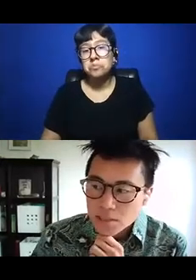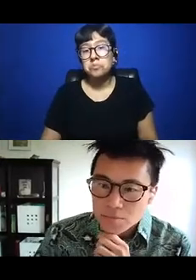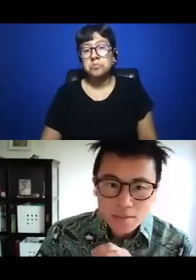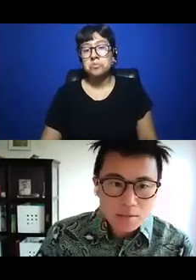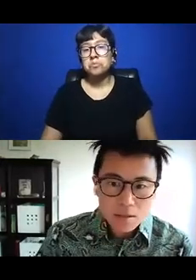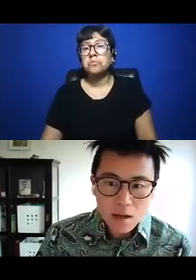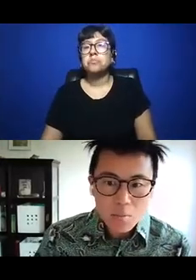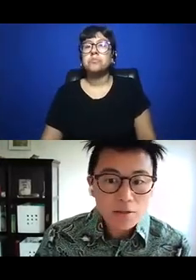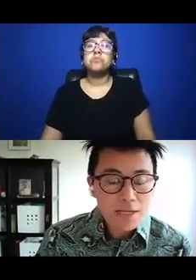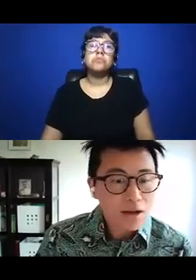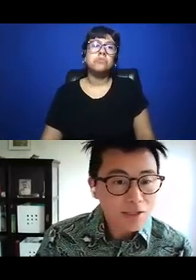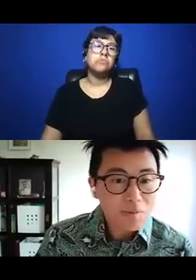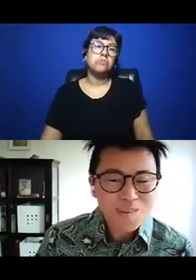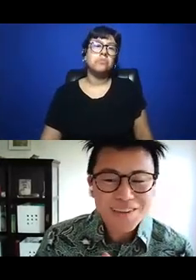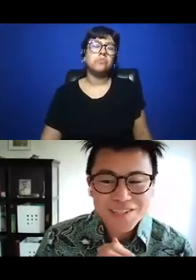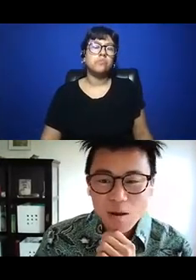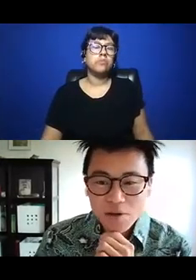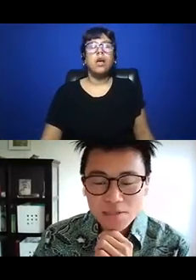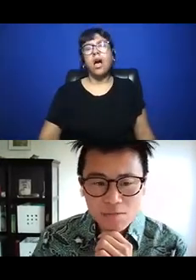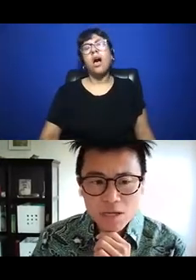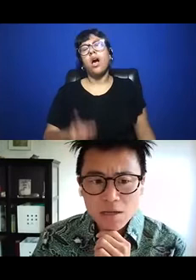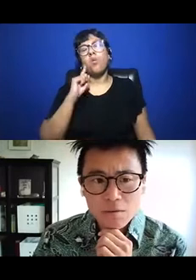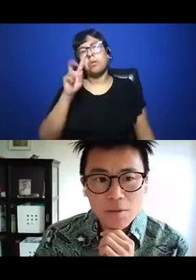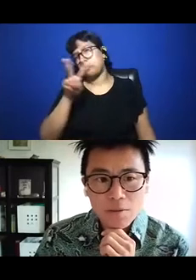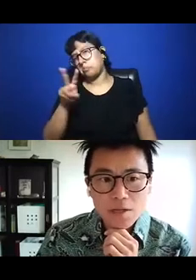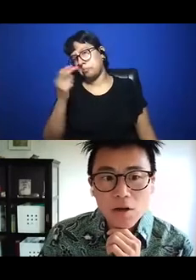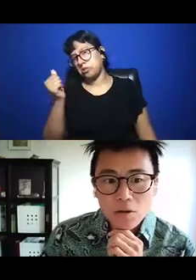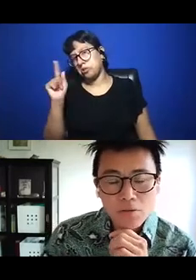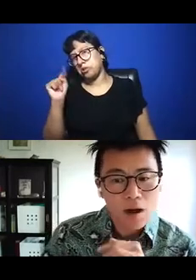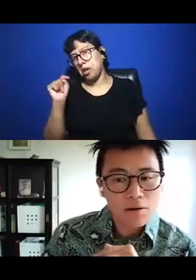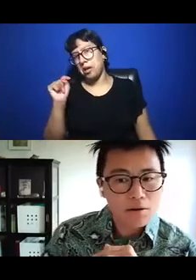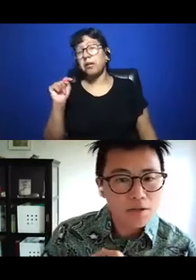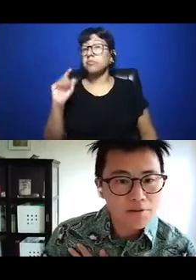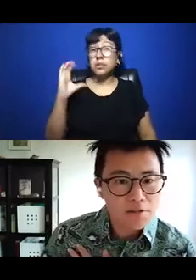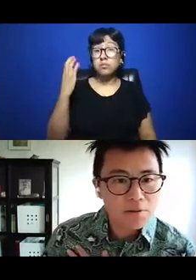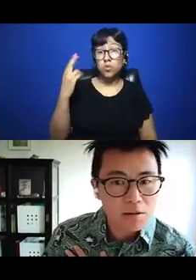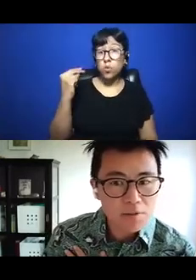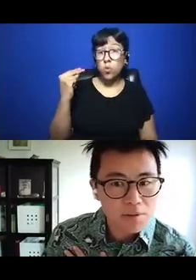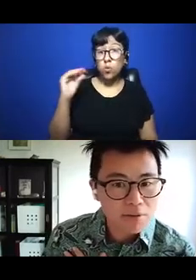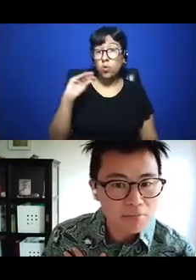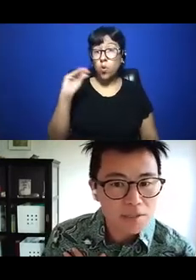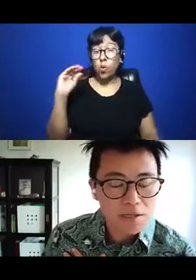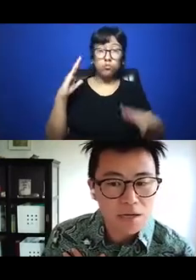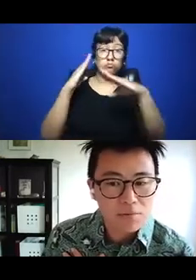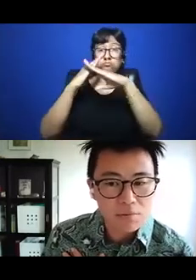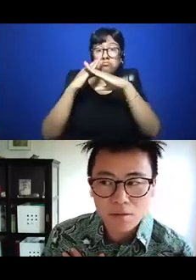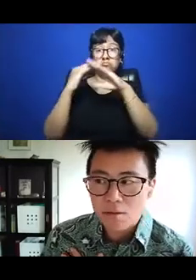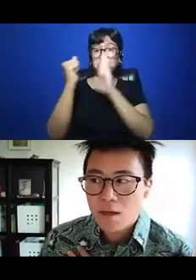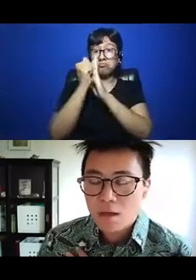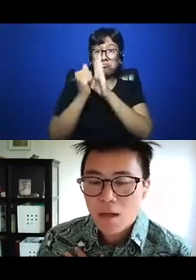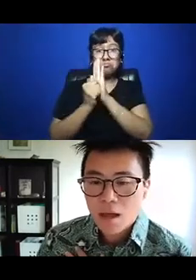So it seems, I'll keep looking at chat, but it seems like maybe no on our individual accounts, we haven't been shut